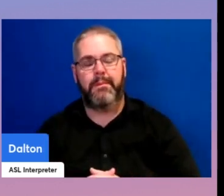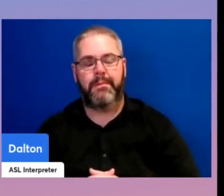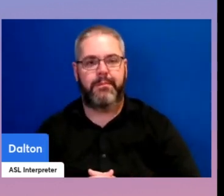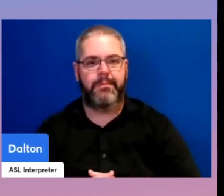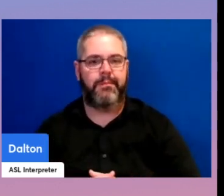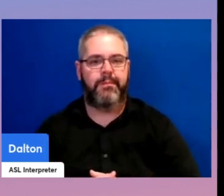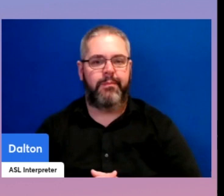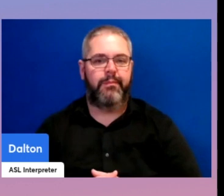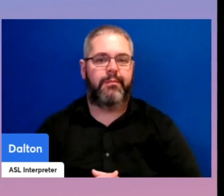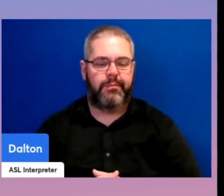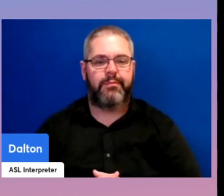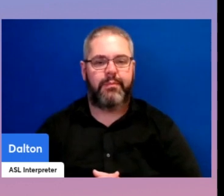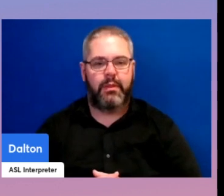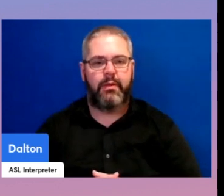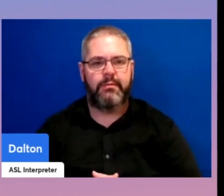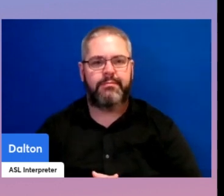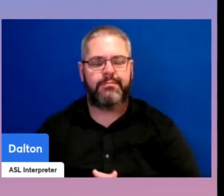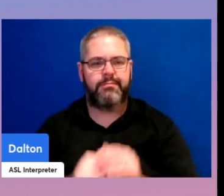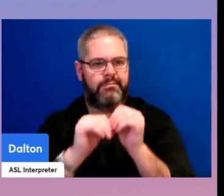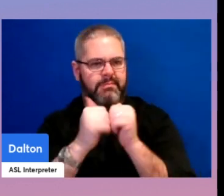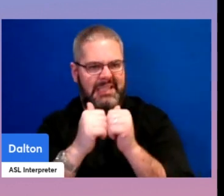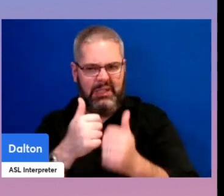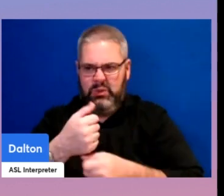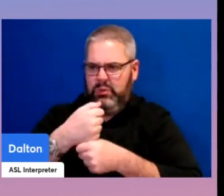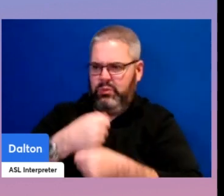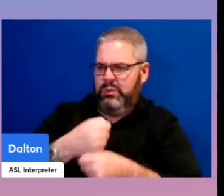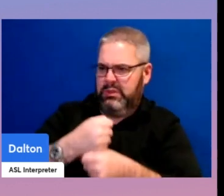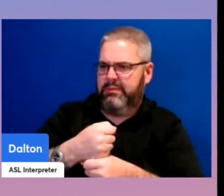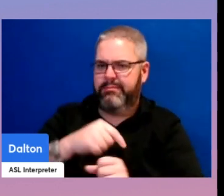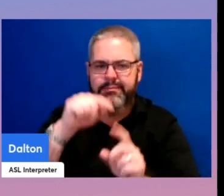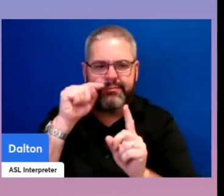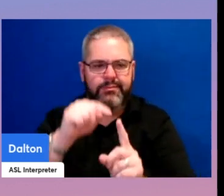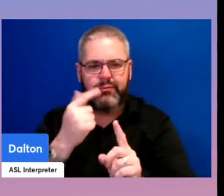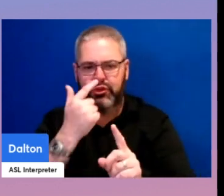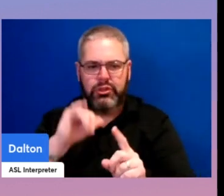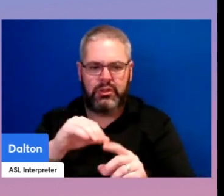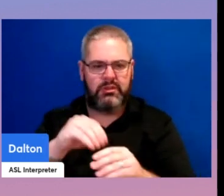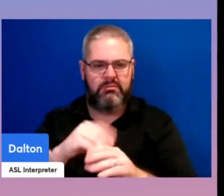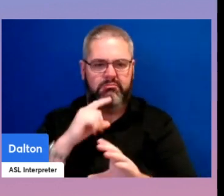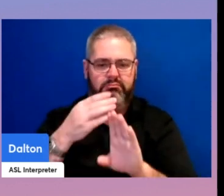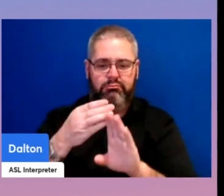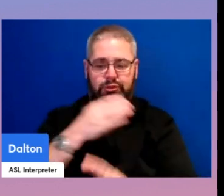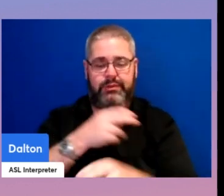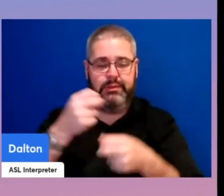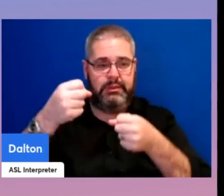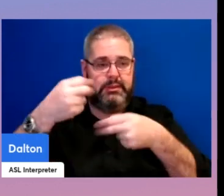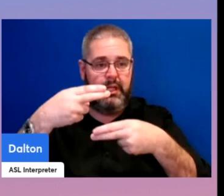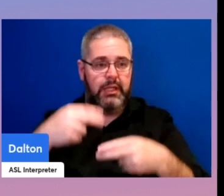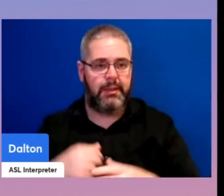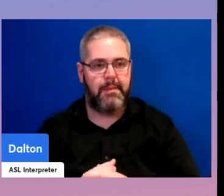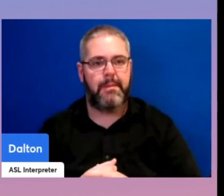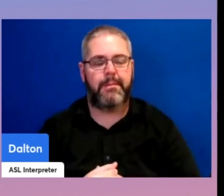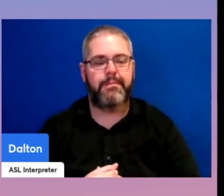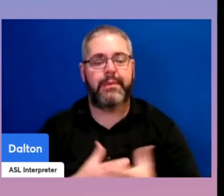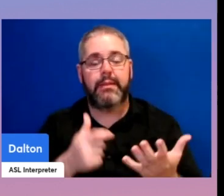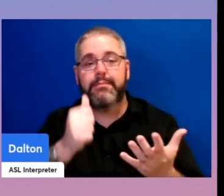Now, let's look at some commands to create the objects that we looked in the previous slide. So for secrets, first we have to enable